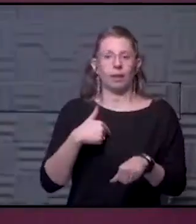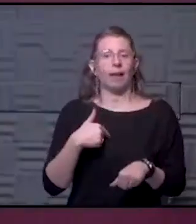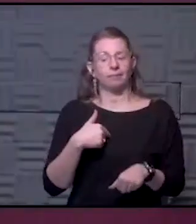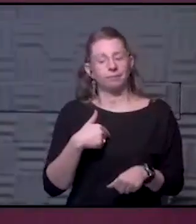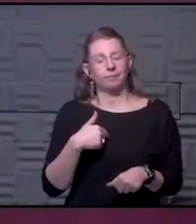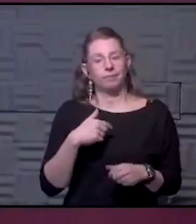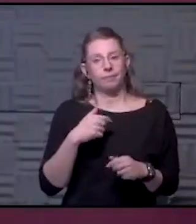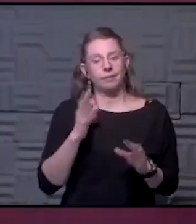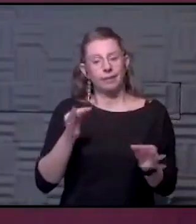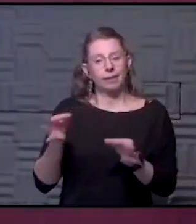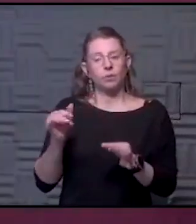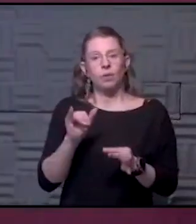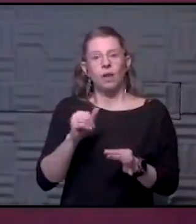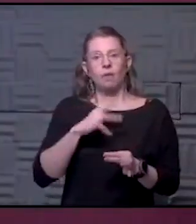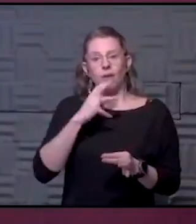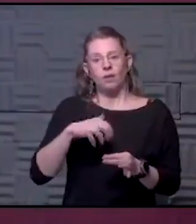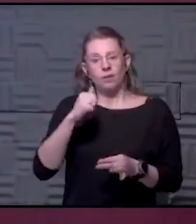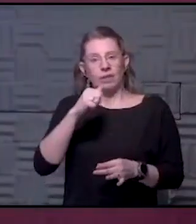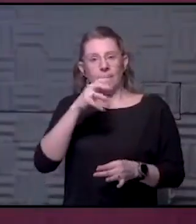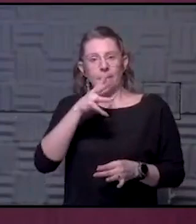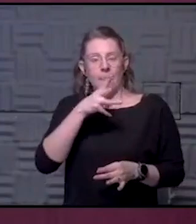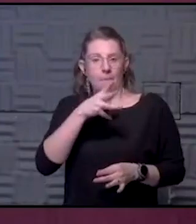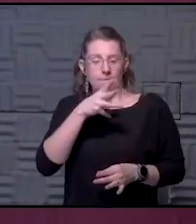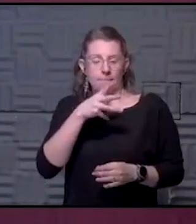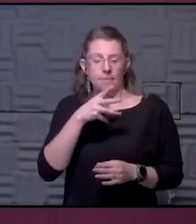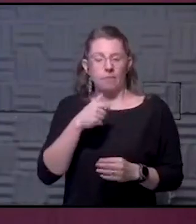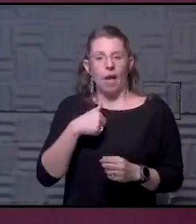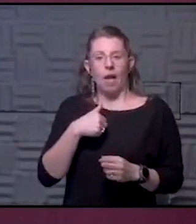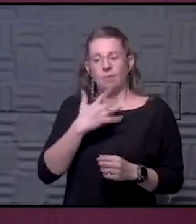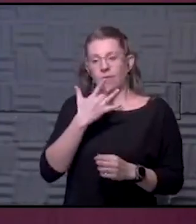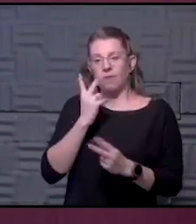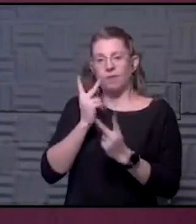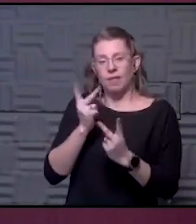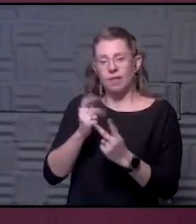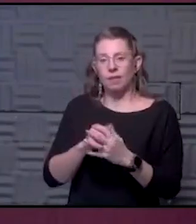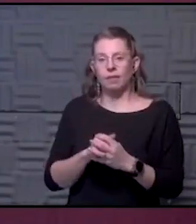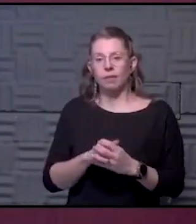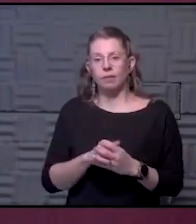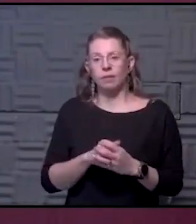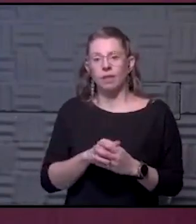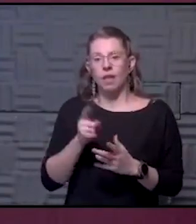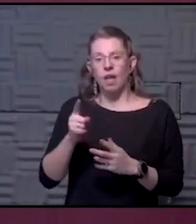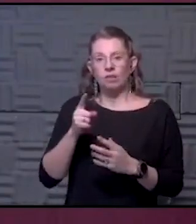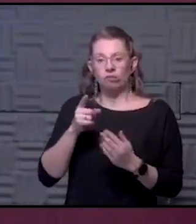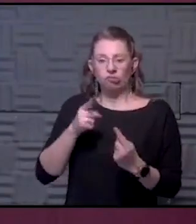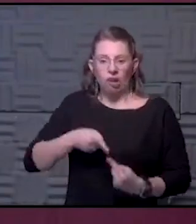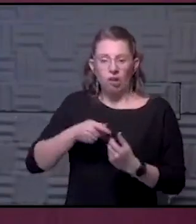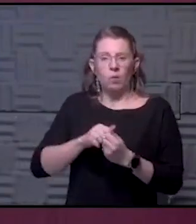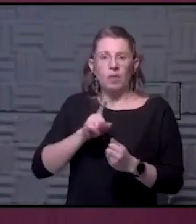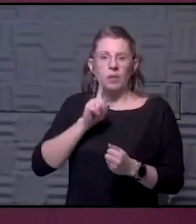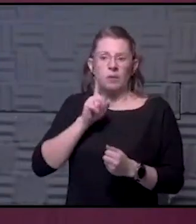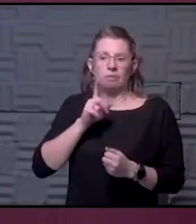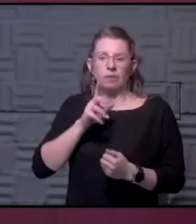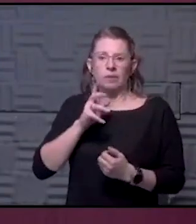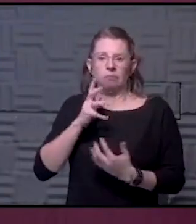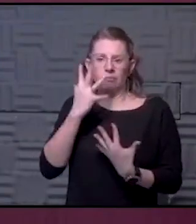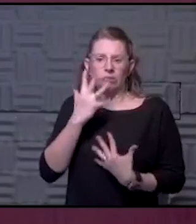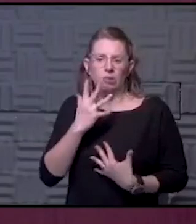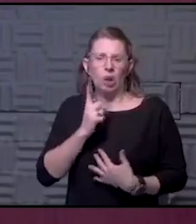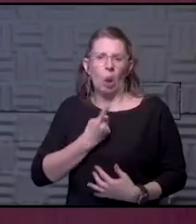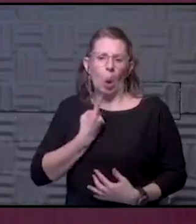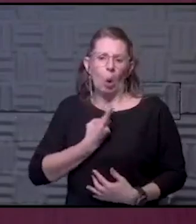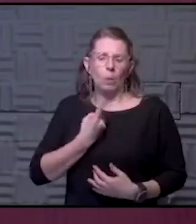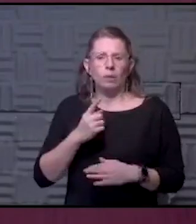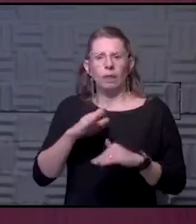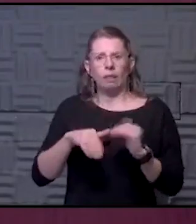that. I have an elderly mother that I like to see. She says, I'm going to have trouble with loneliness more than I'll have trouble with COVID. But she just got her first